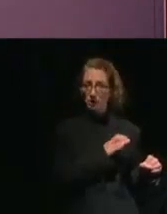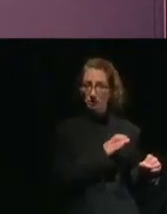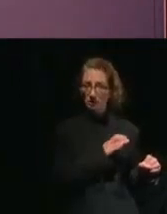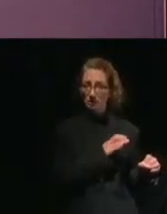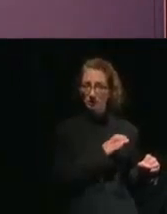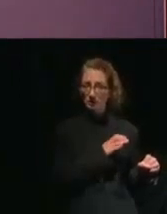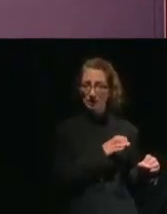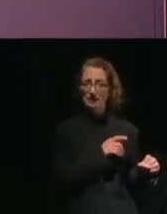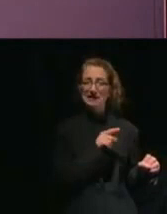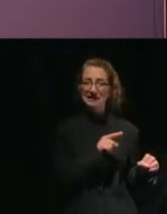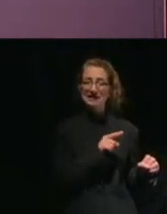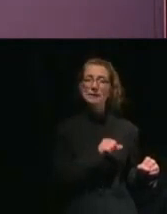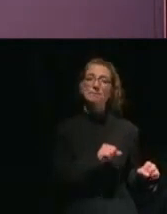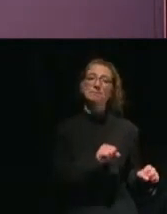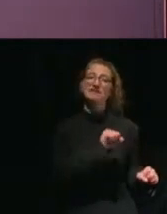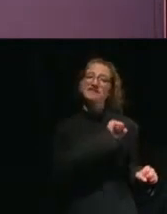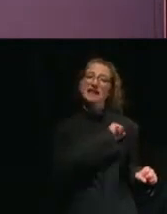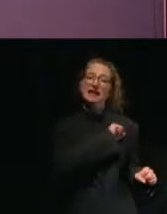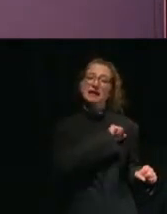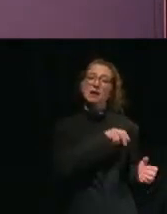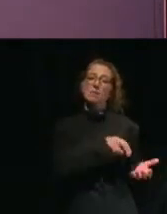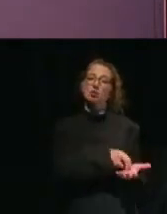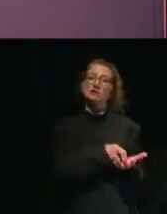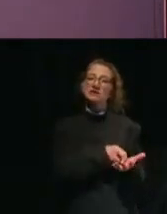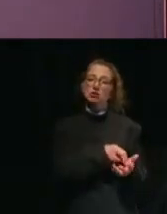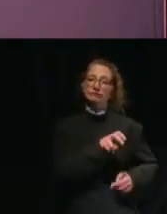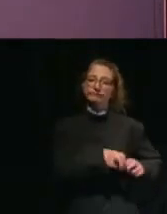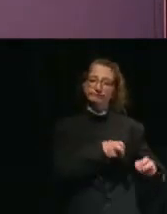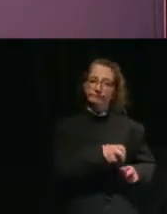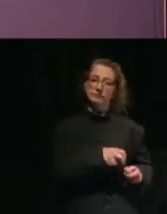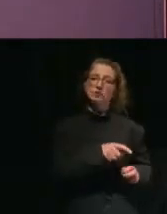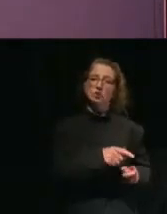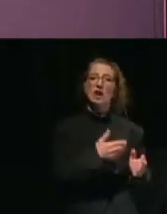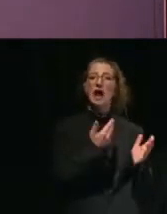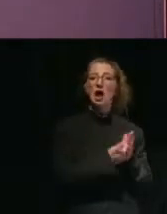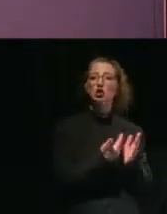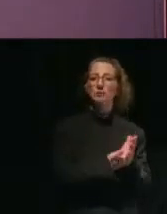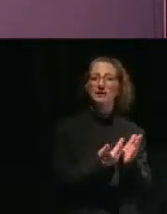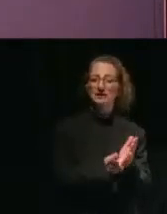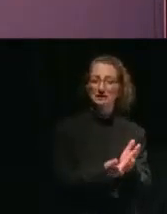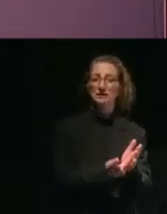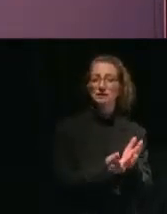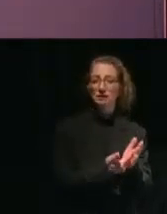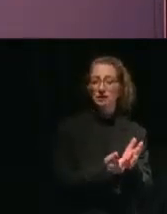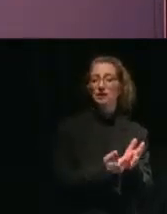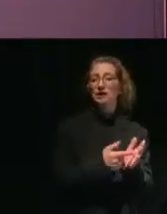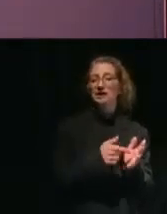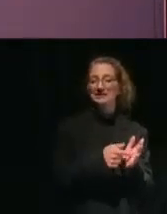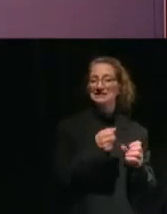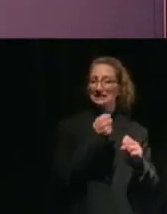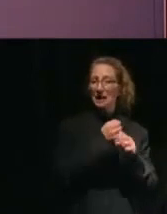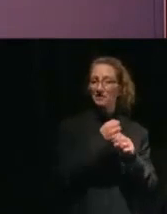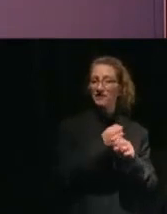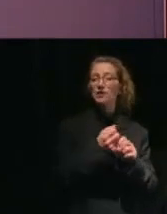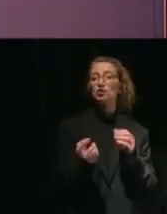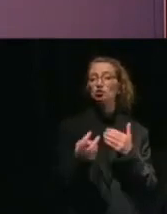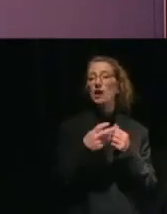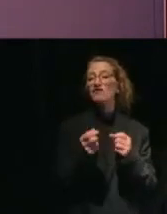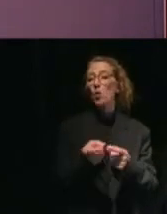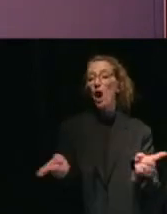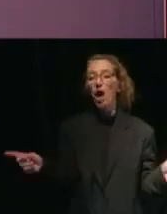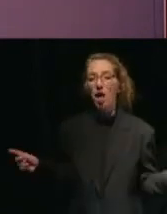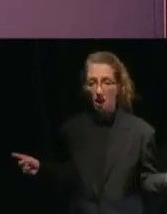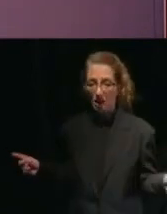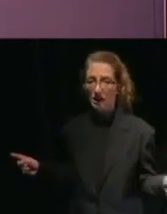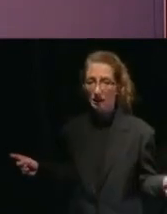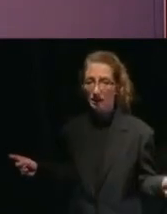do reflect upon their privileged position and argue for solutions that make it easier for everyone to be part of